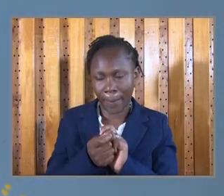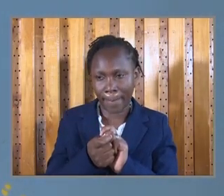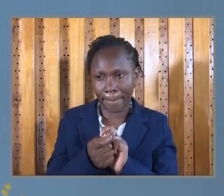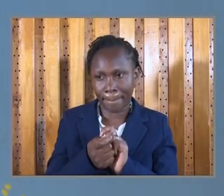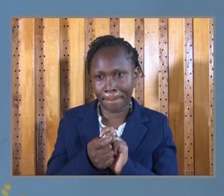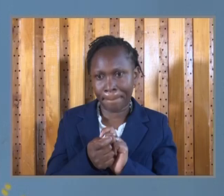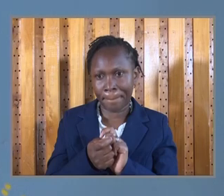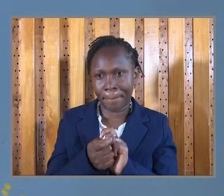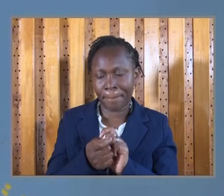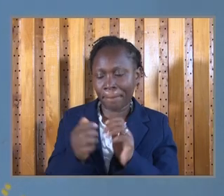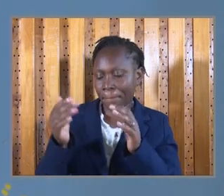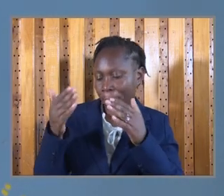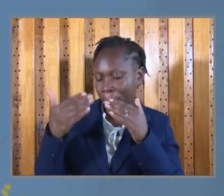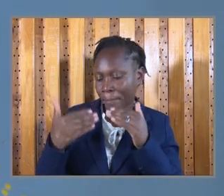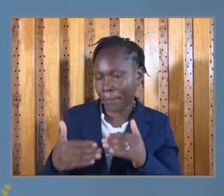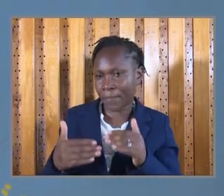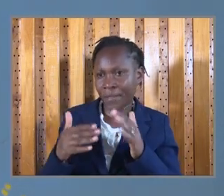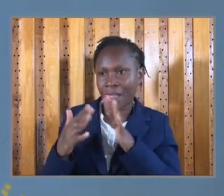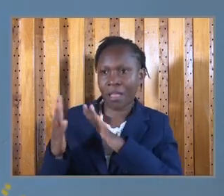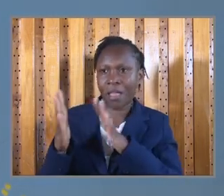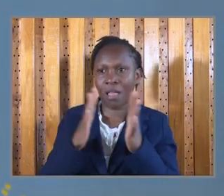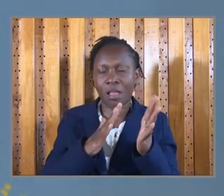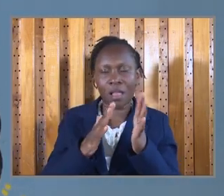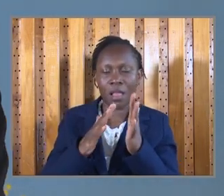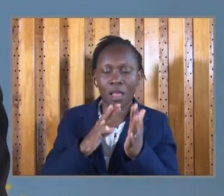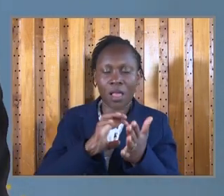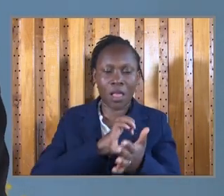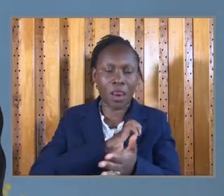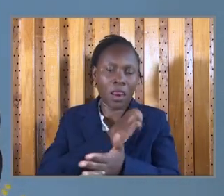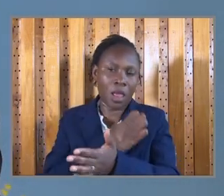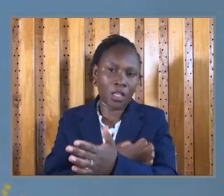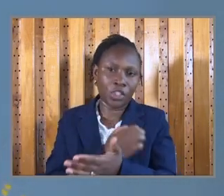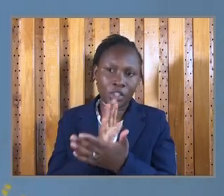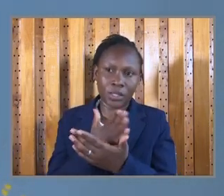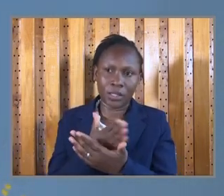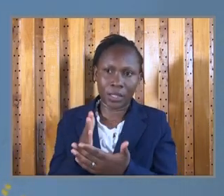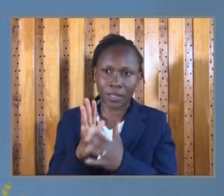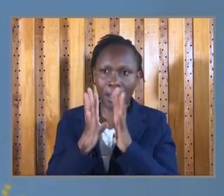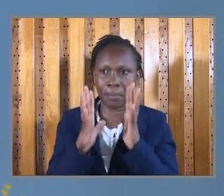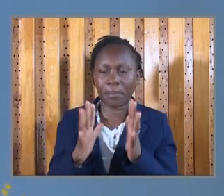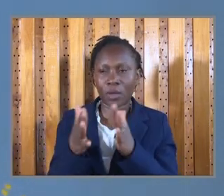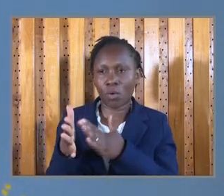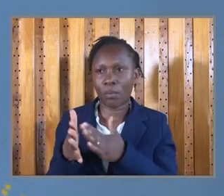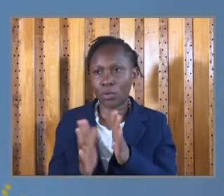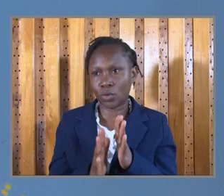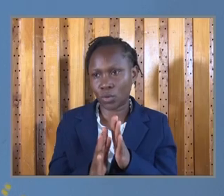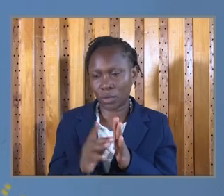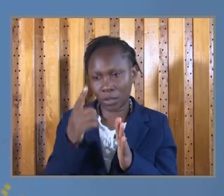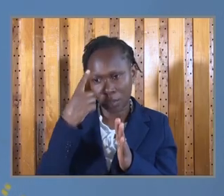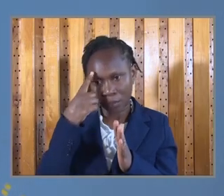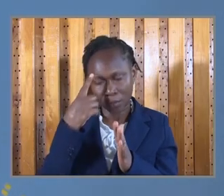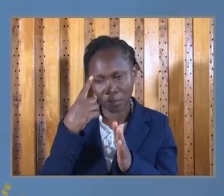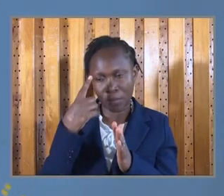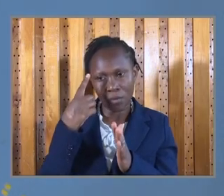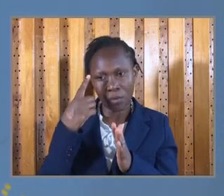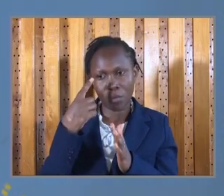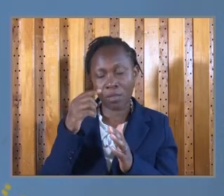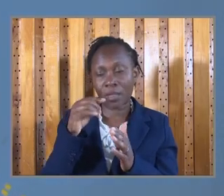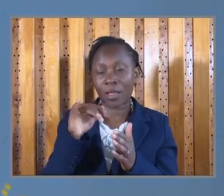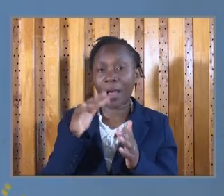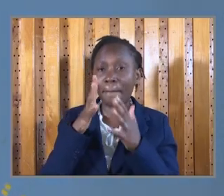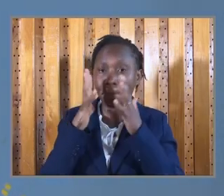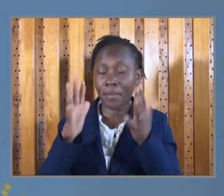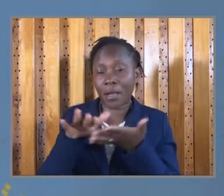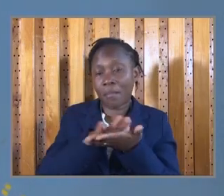Then on the energy sector. The energy sector is one of the largest contributors to global emissions. But it is also a sector